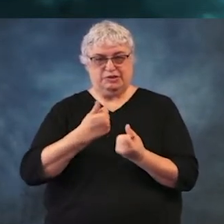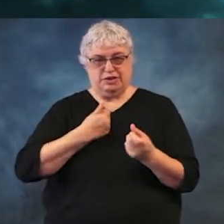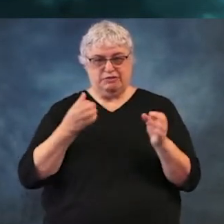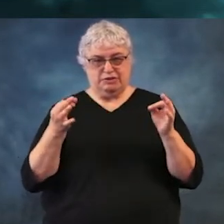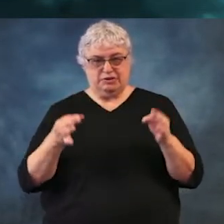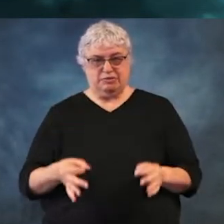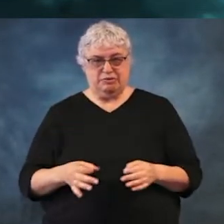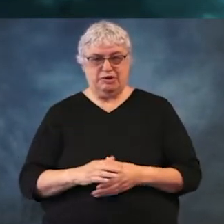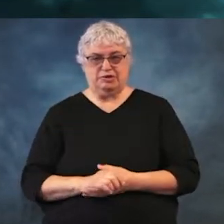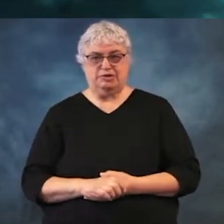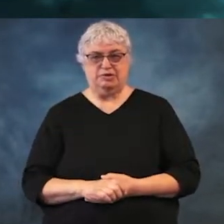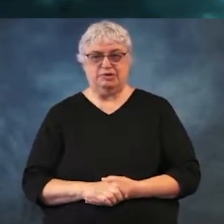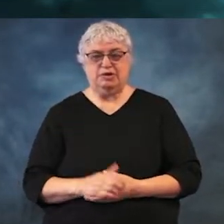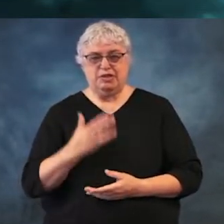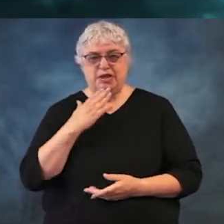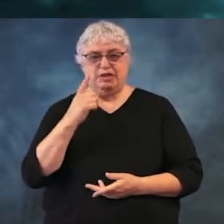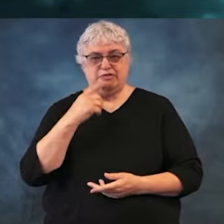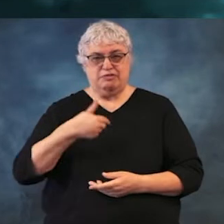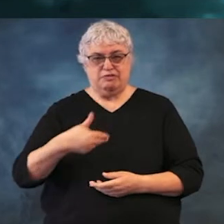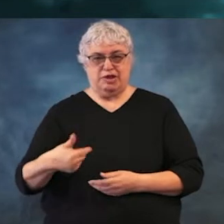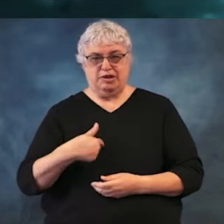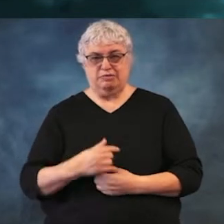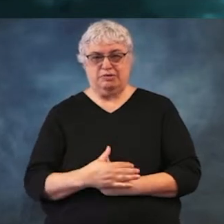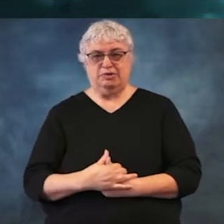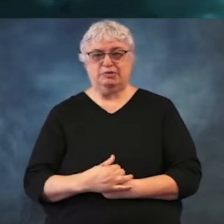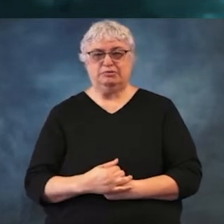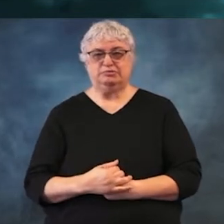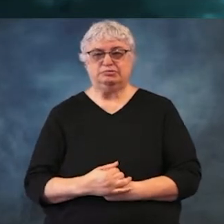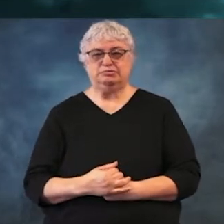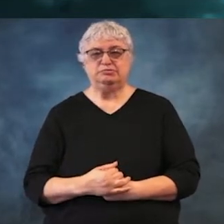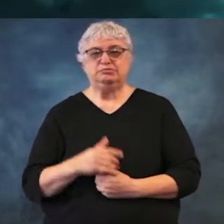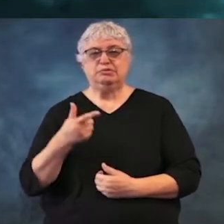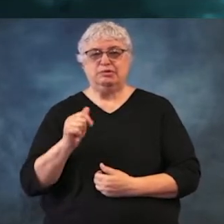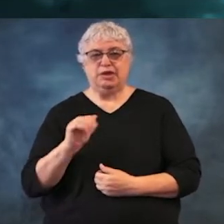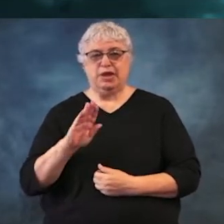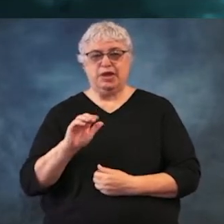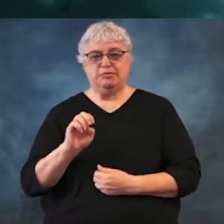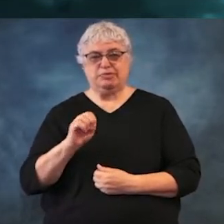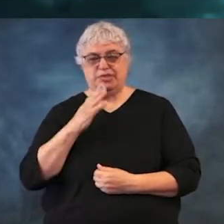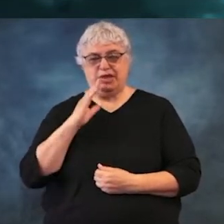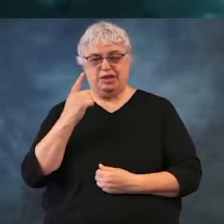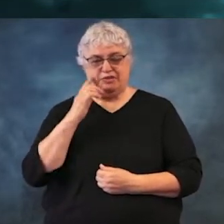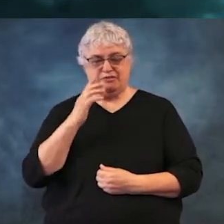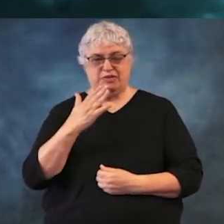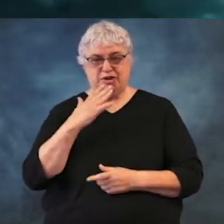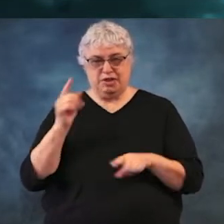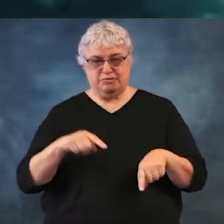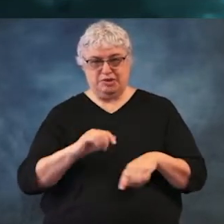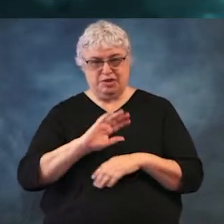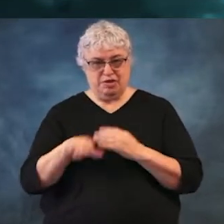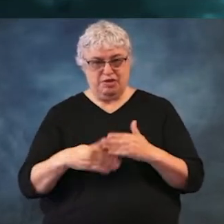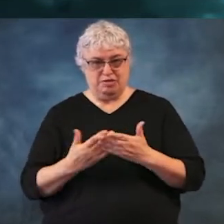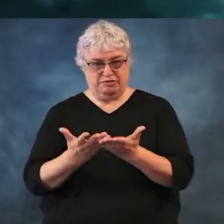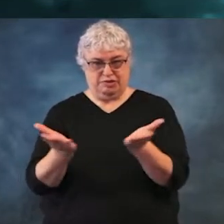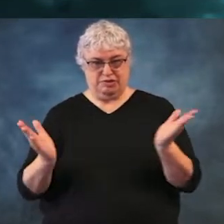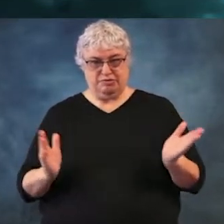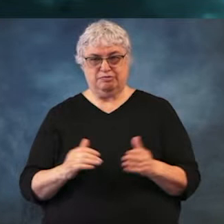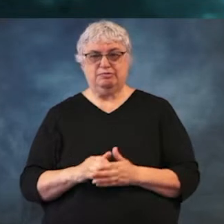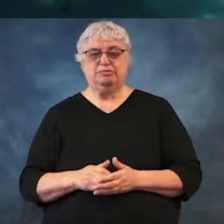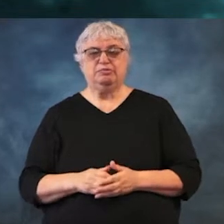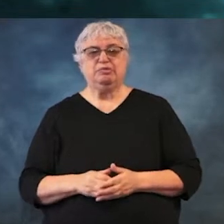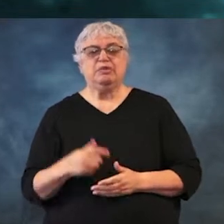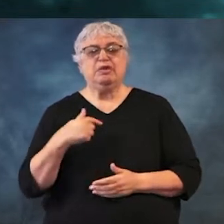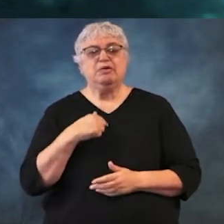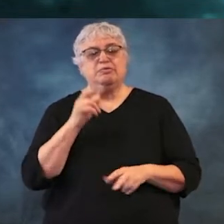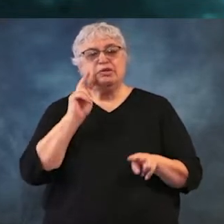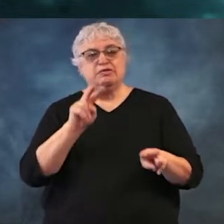self determination. And thanks for having me. Thank you for being here, all of you. I'm very much